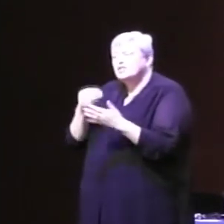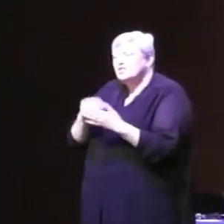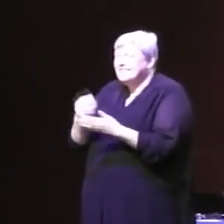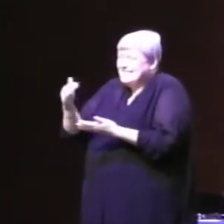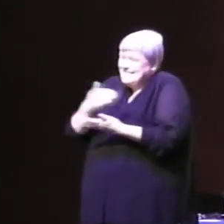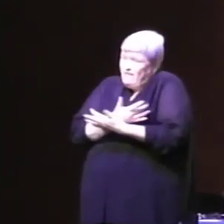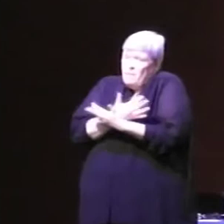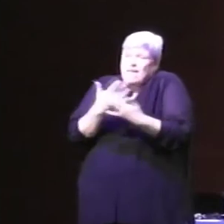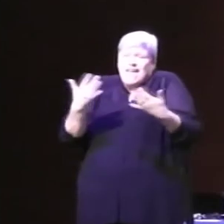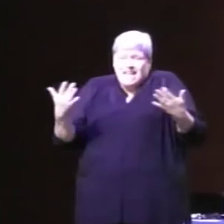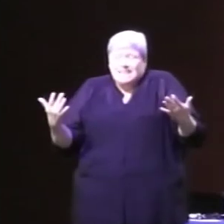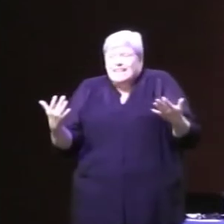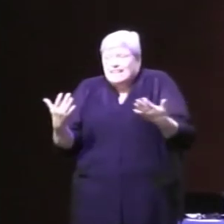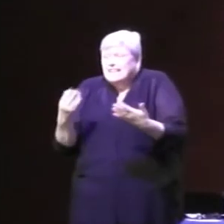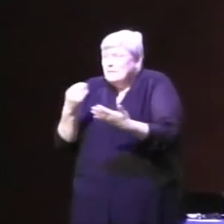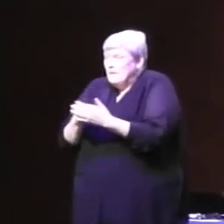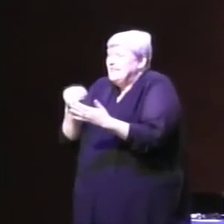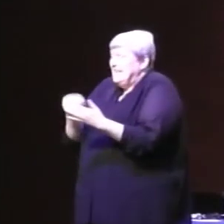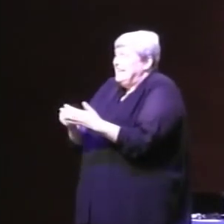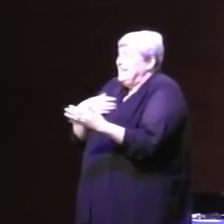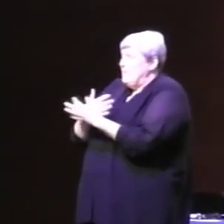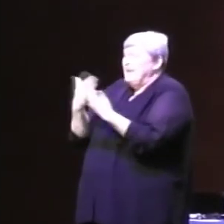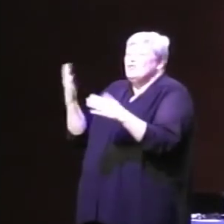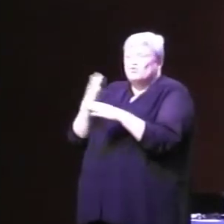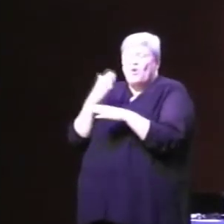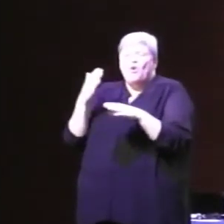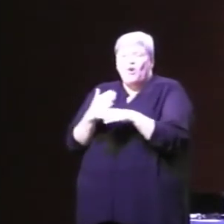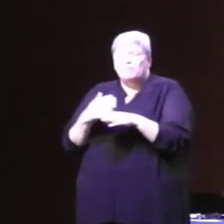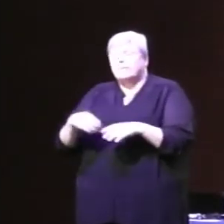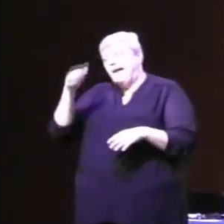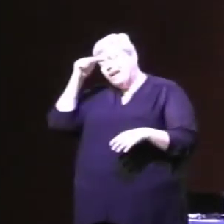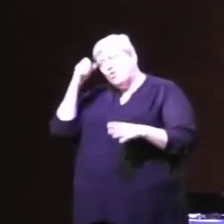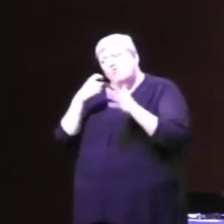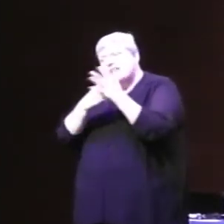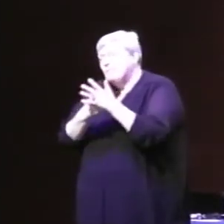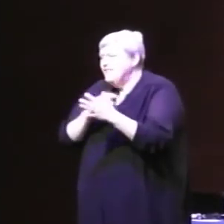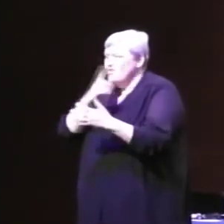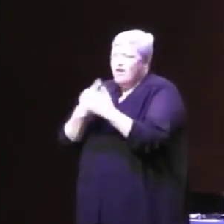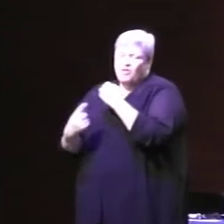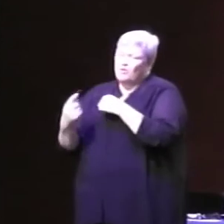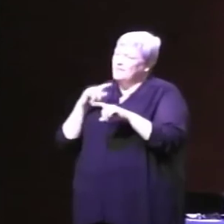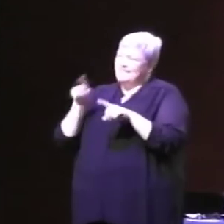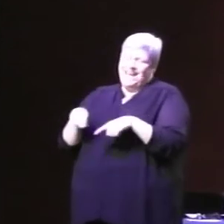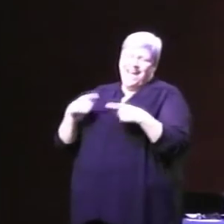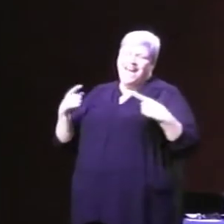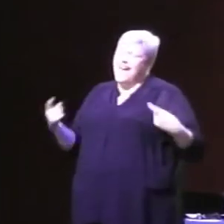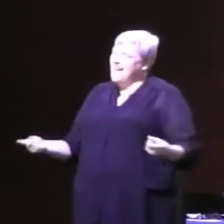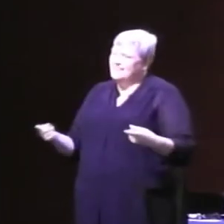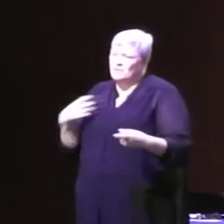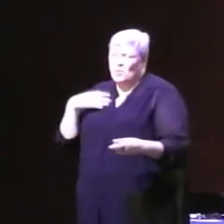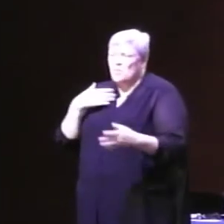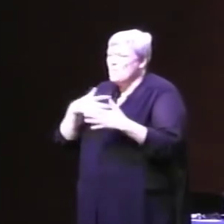pounds and thousands of jobs. We are aware, however, that these recommendations are not on their own a panacea. Rather, we believe that